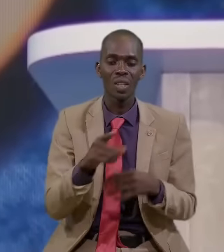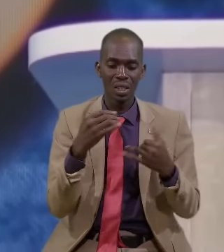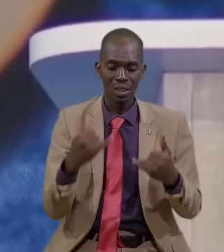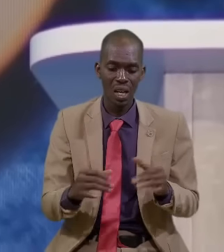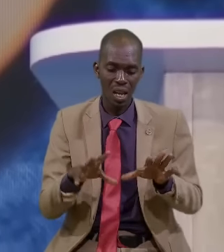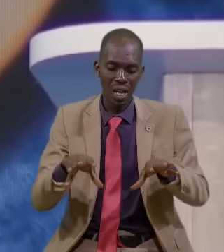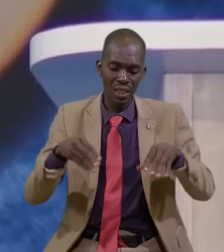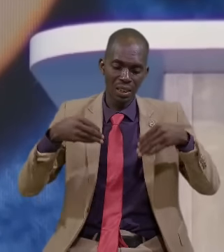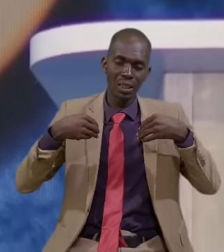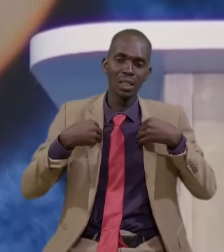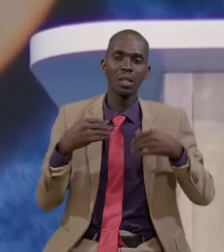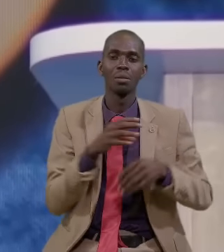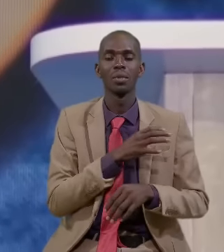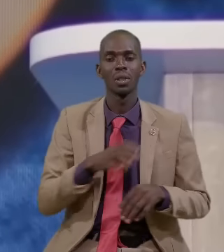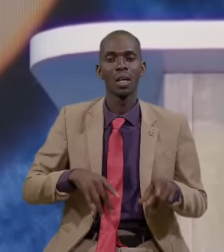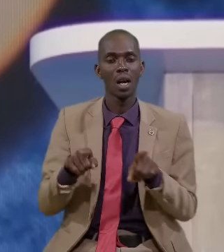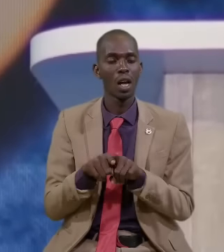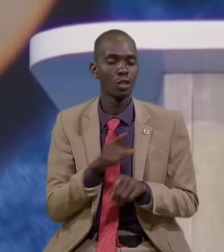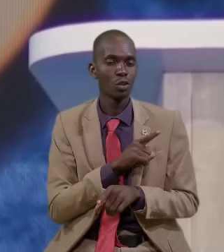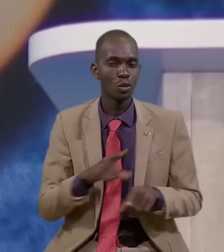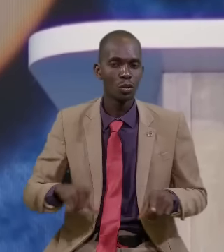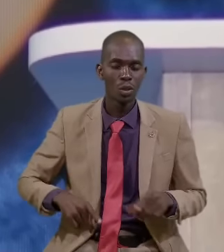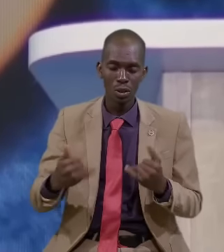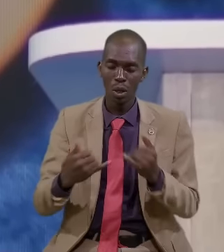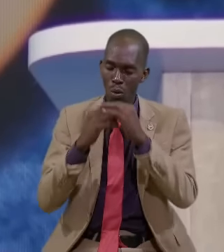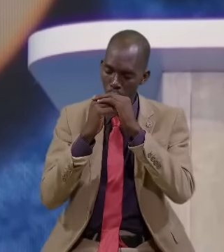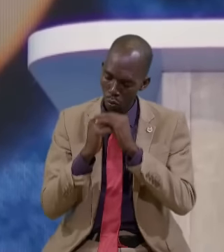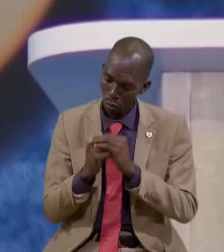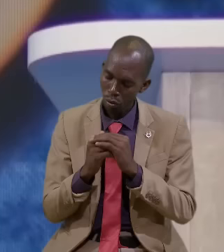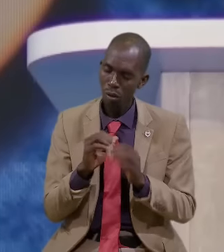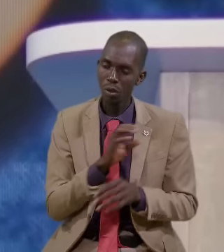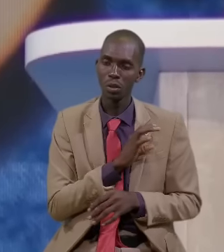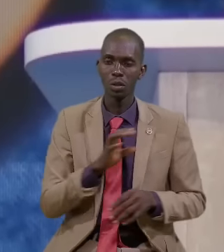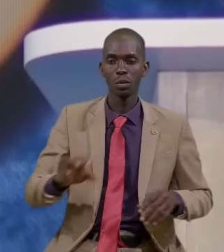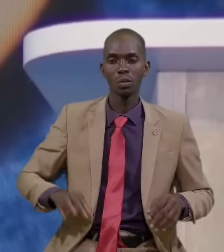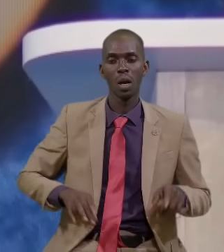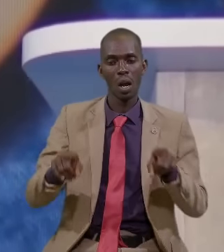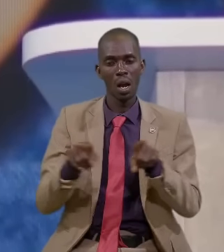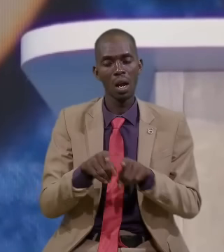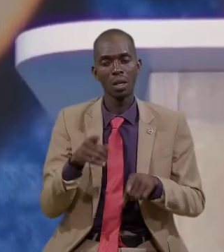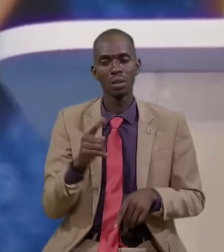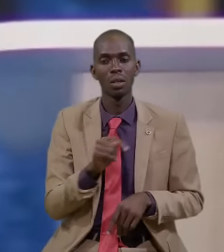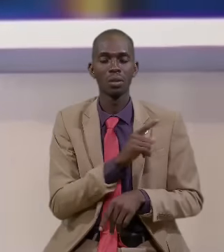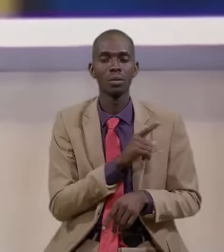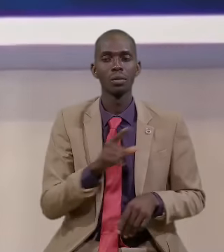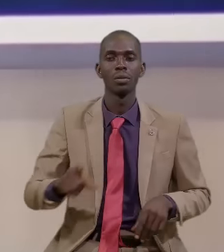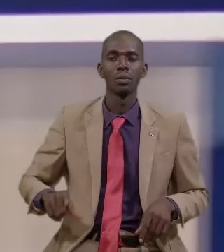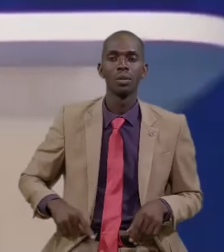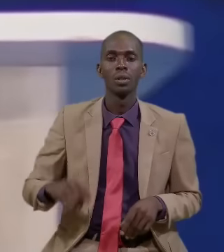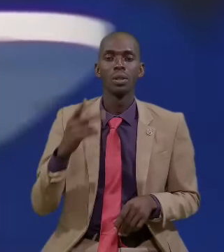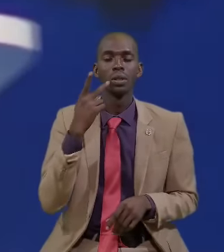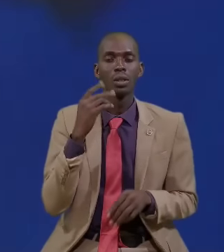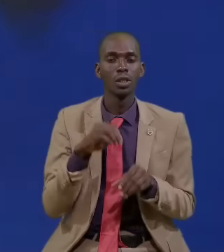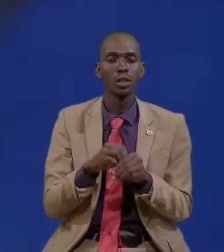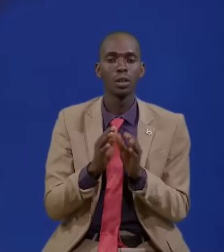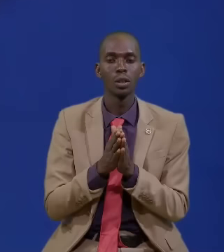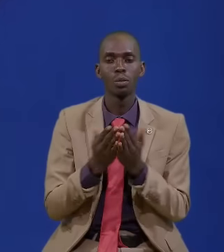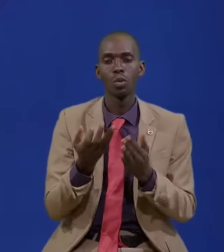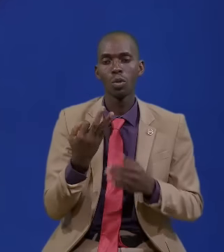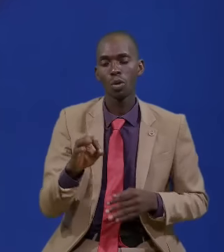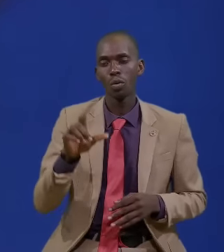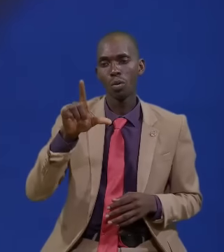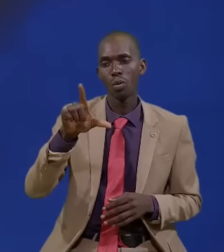They take him as Lord. And they worship him as Lord. Look at Luke chapter 8.